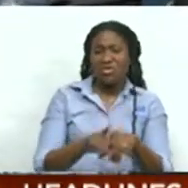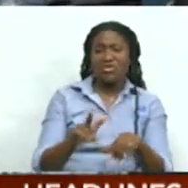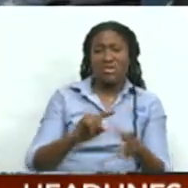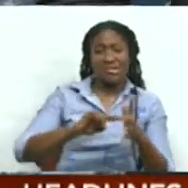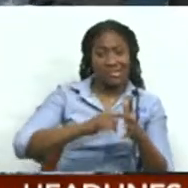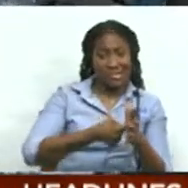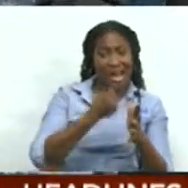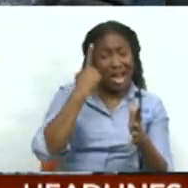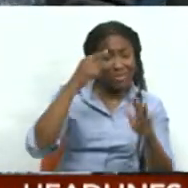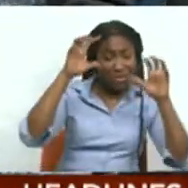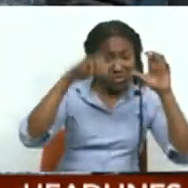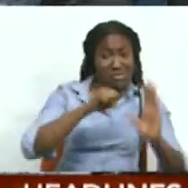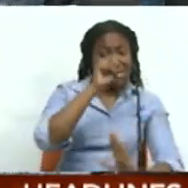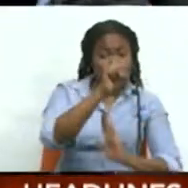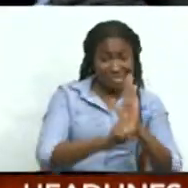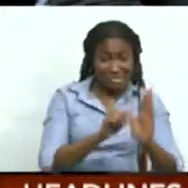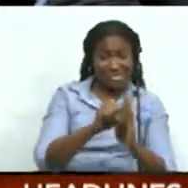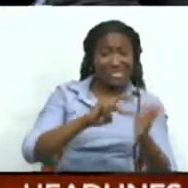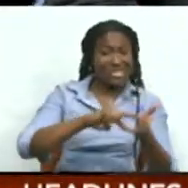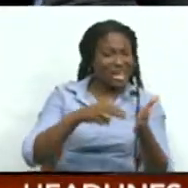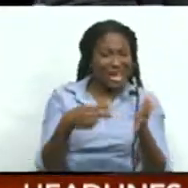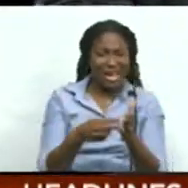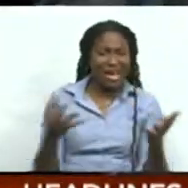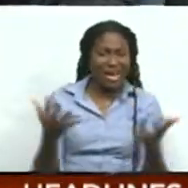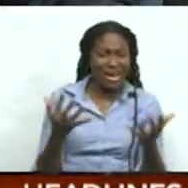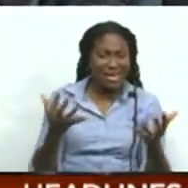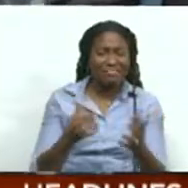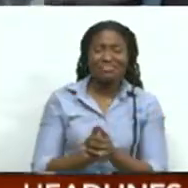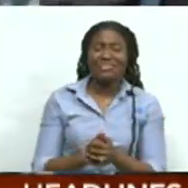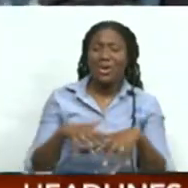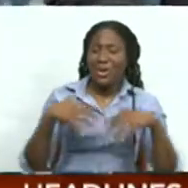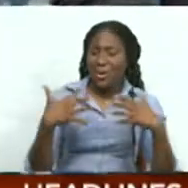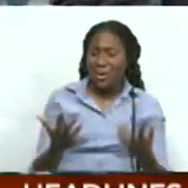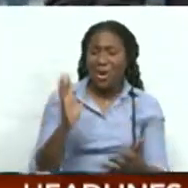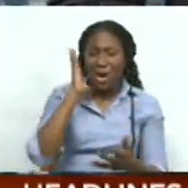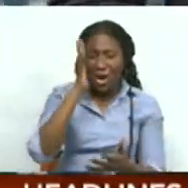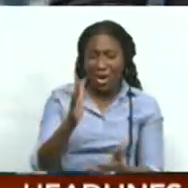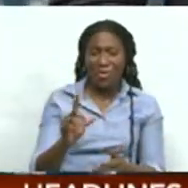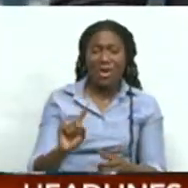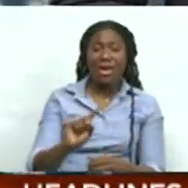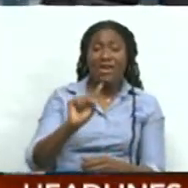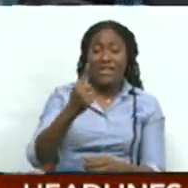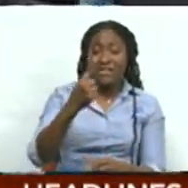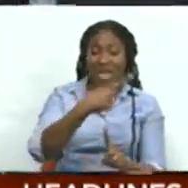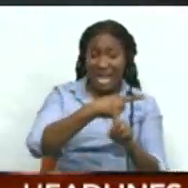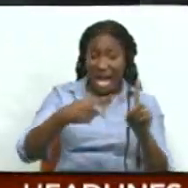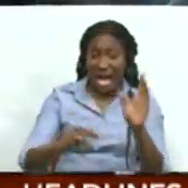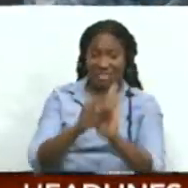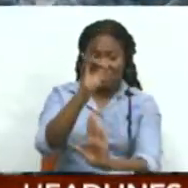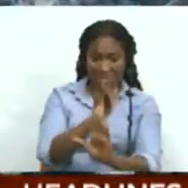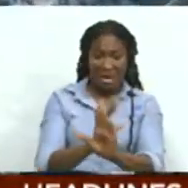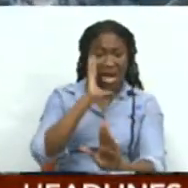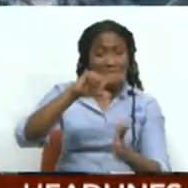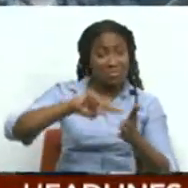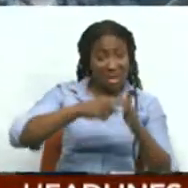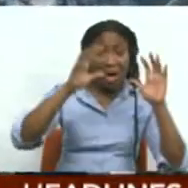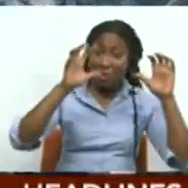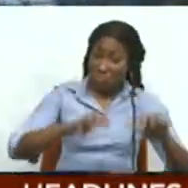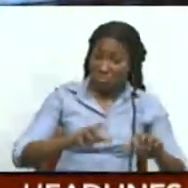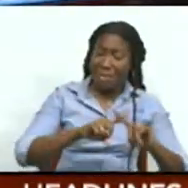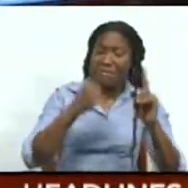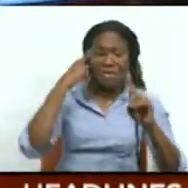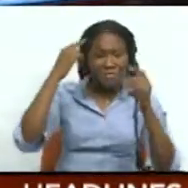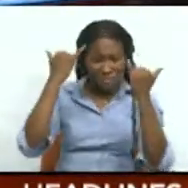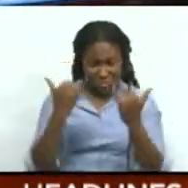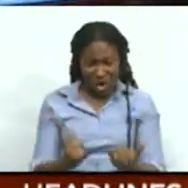season. And an early start, what exactly does that mean? Well, we're looking to the first half of May for that. For now, still very much in the dry season.